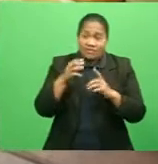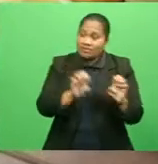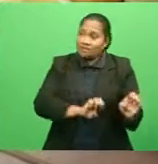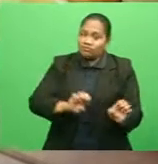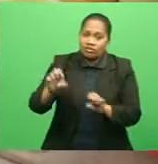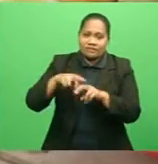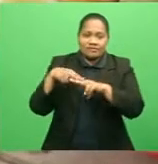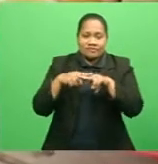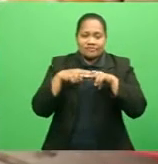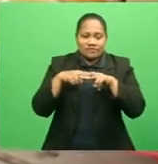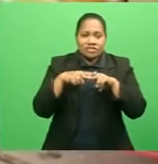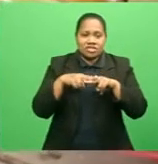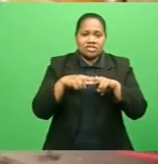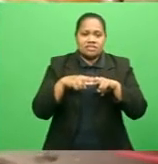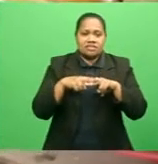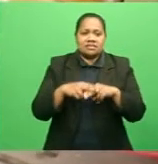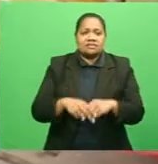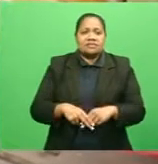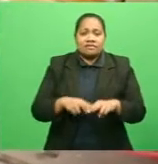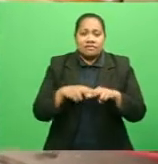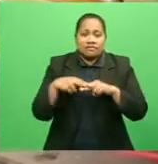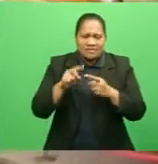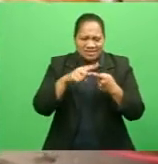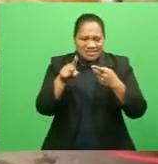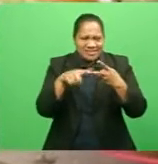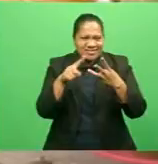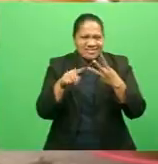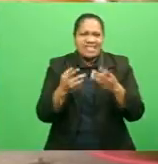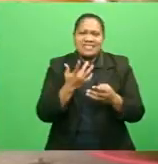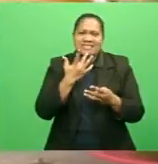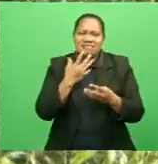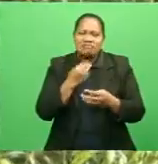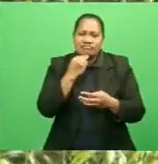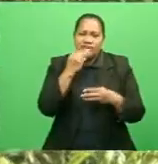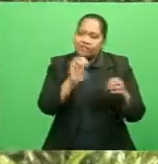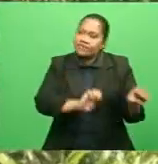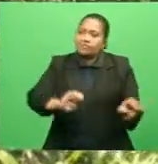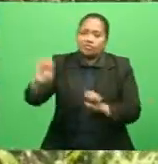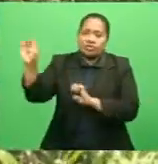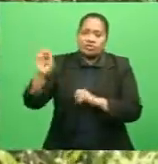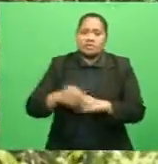mango, parrot mango and the peach mango.